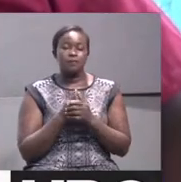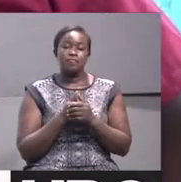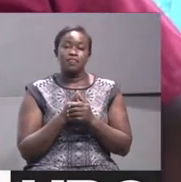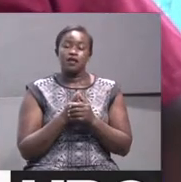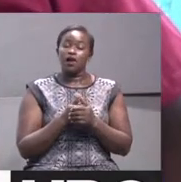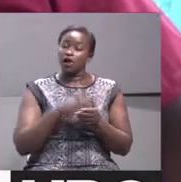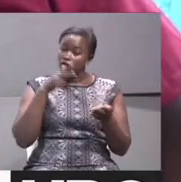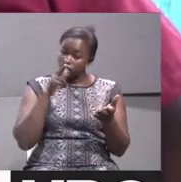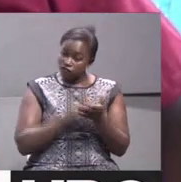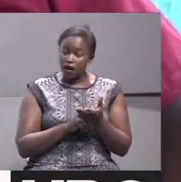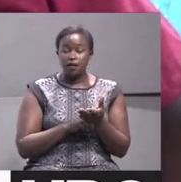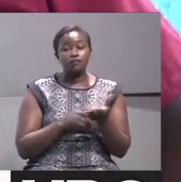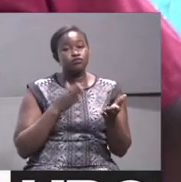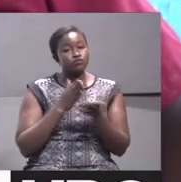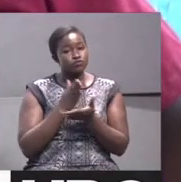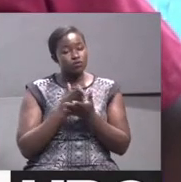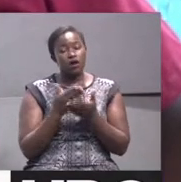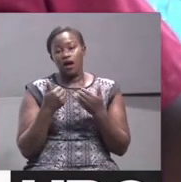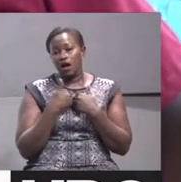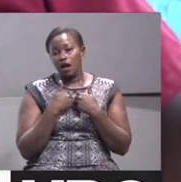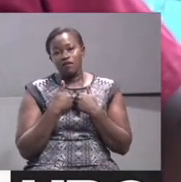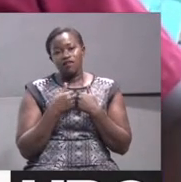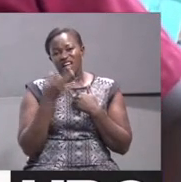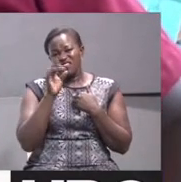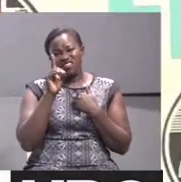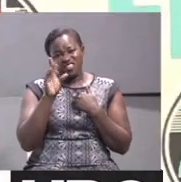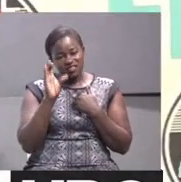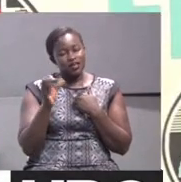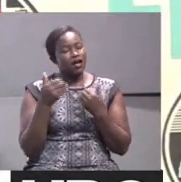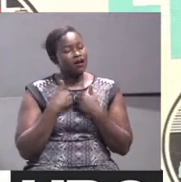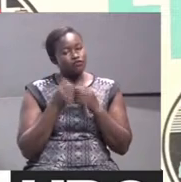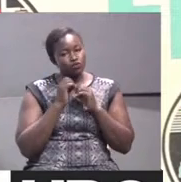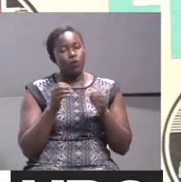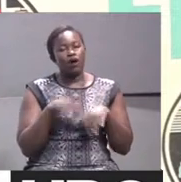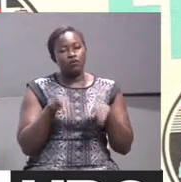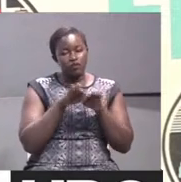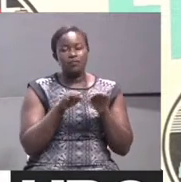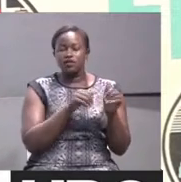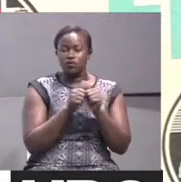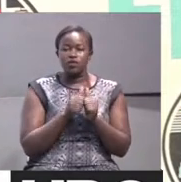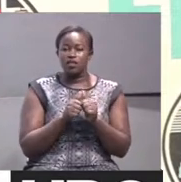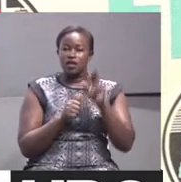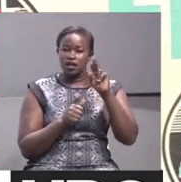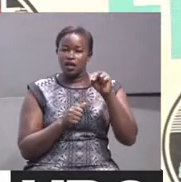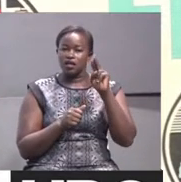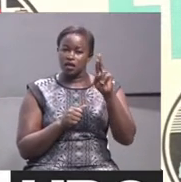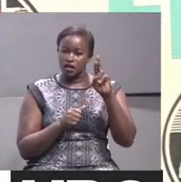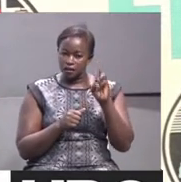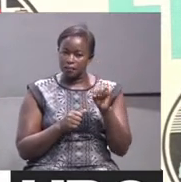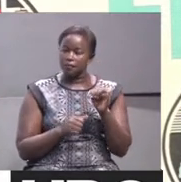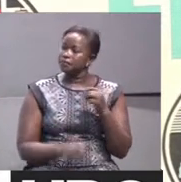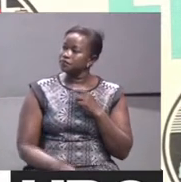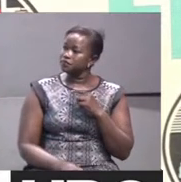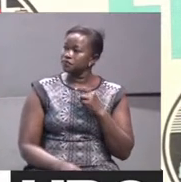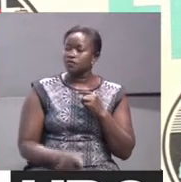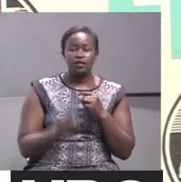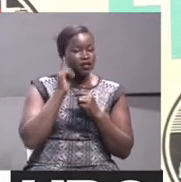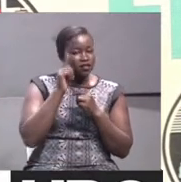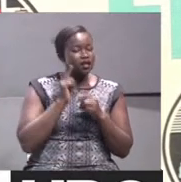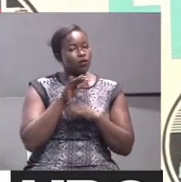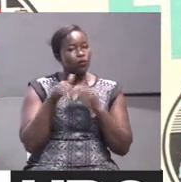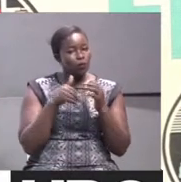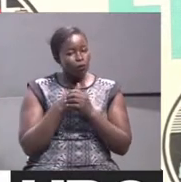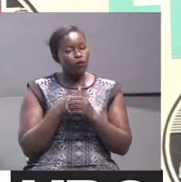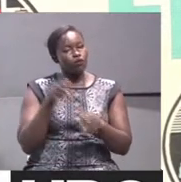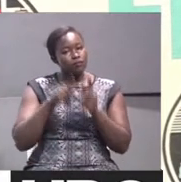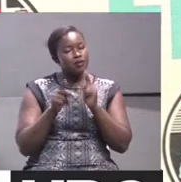reaffirms that they do not have any cooperative agreement with NRM. We think that all individuals implicated in the Iron